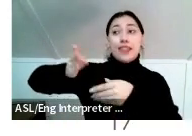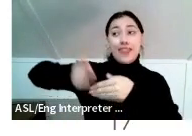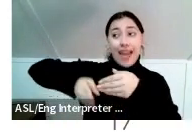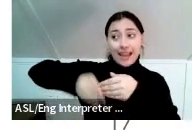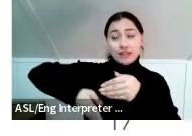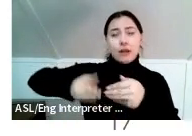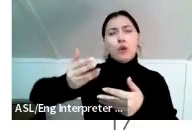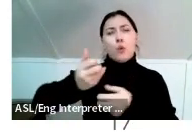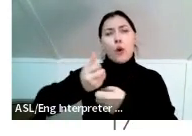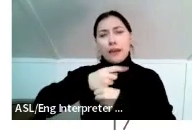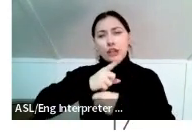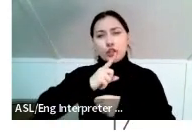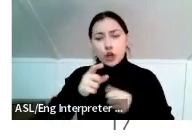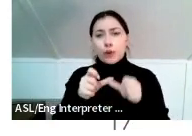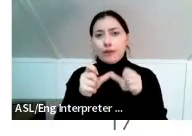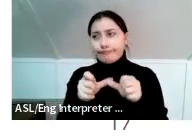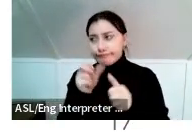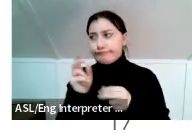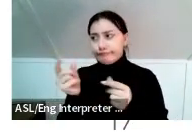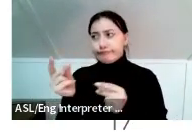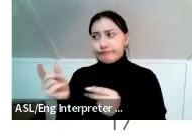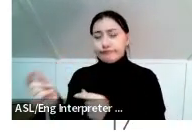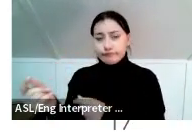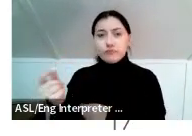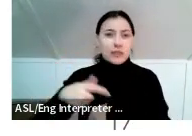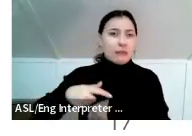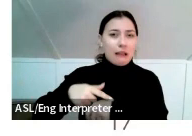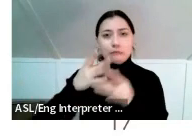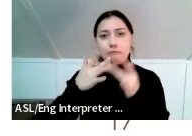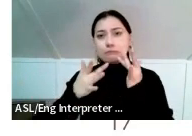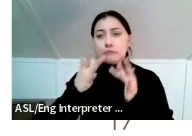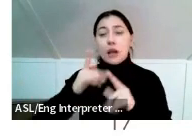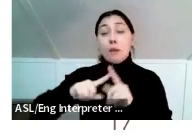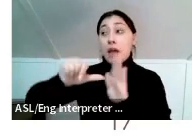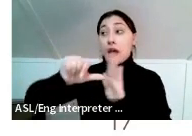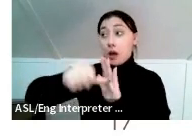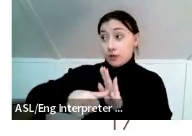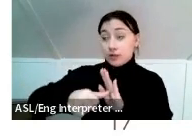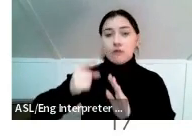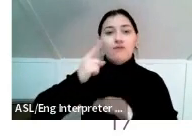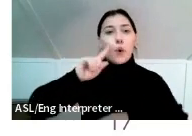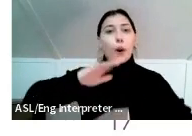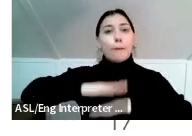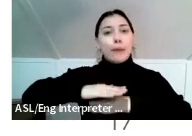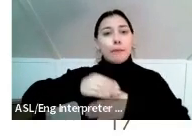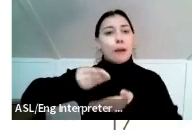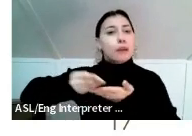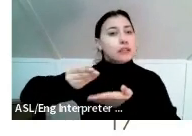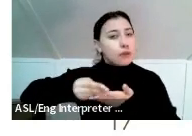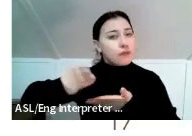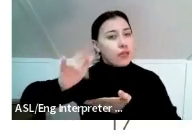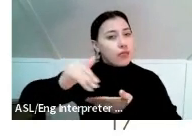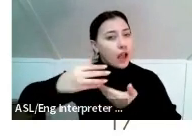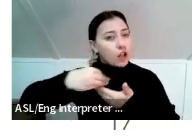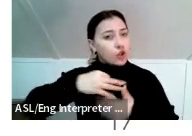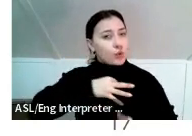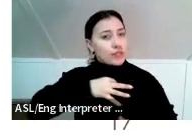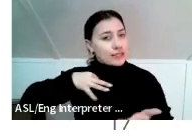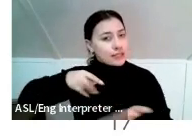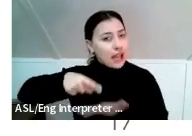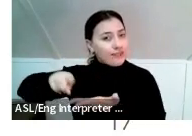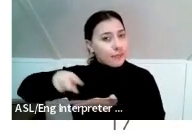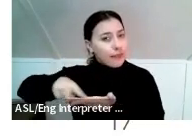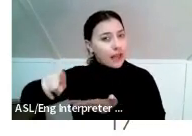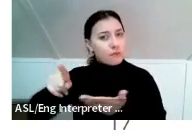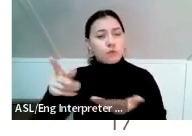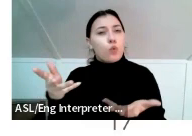well. And just to kind of reiterate, for the minimum expenses, does that include staff expenses, or can you talk about